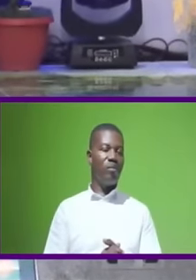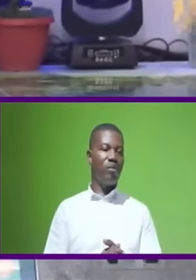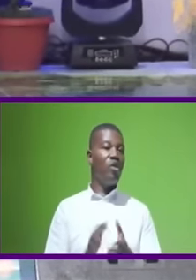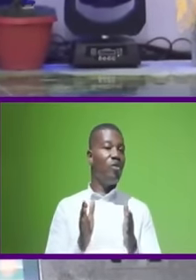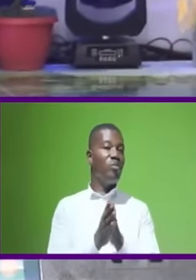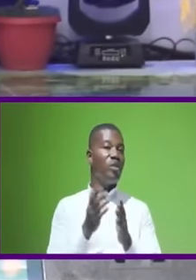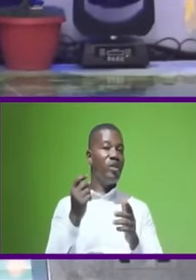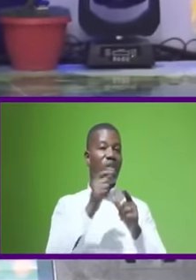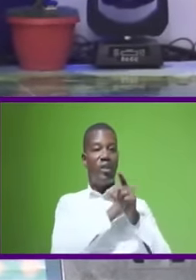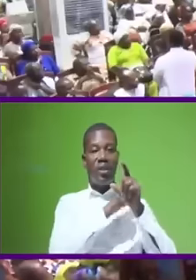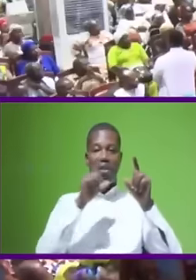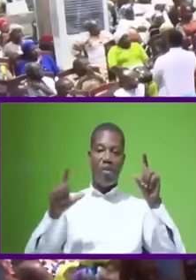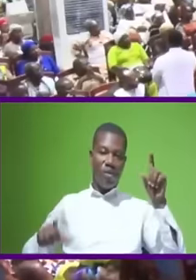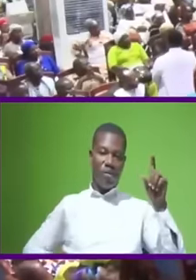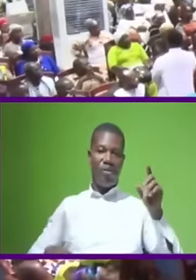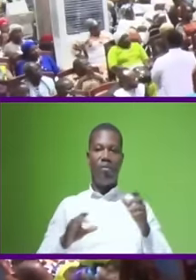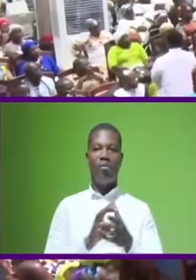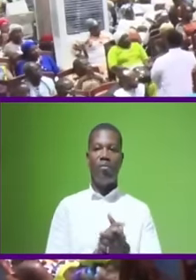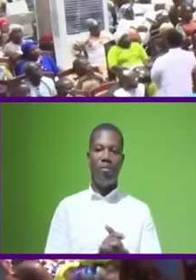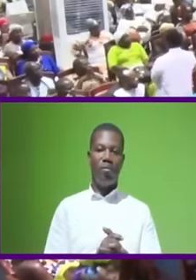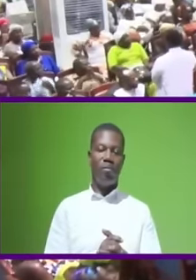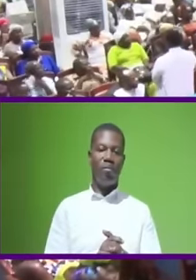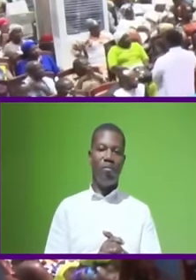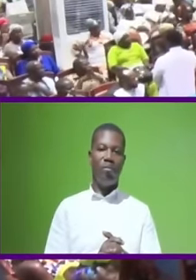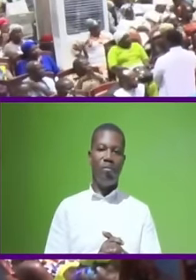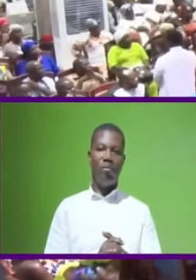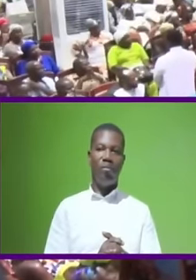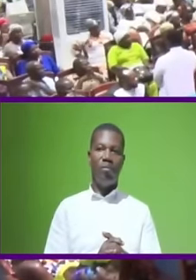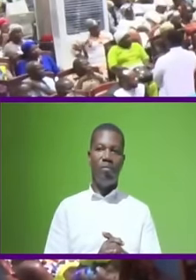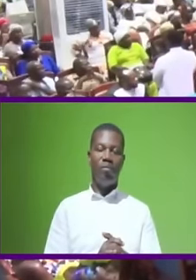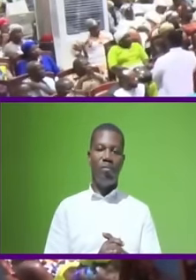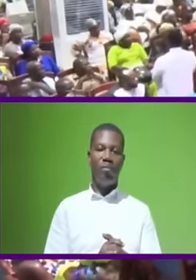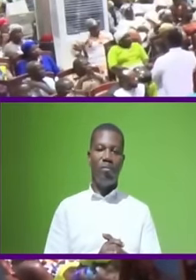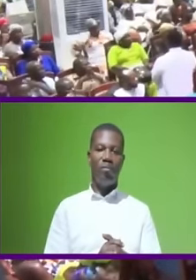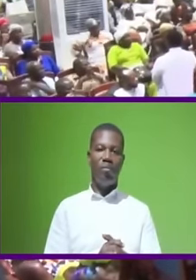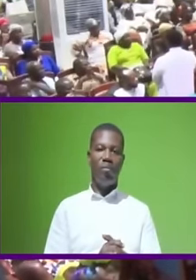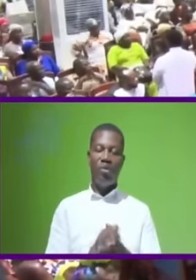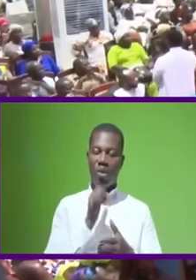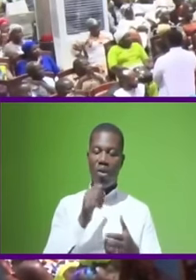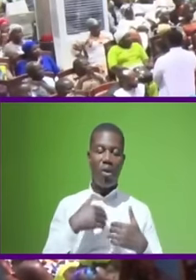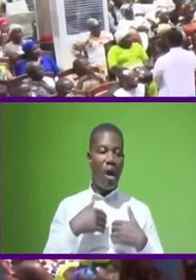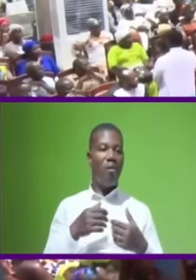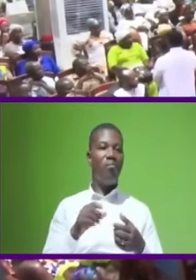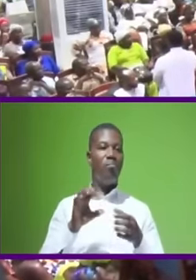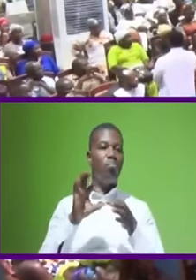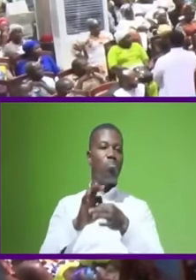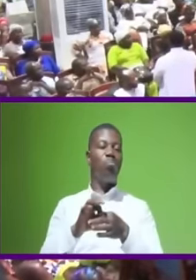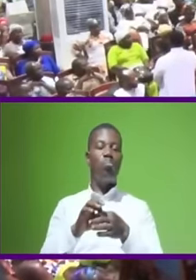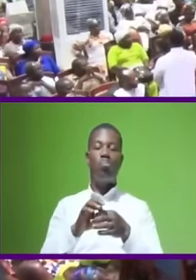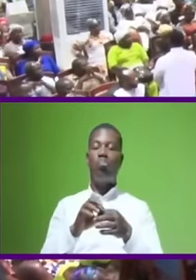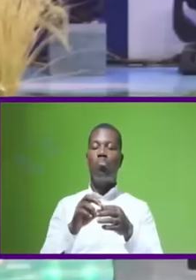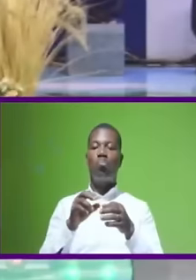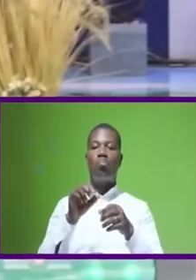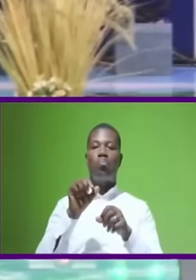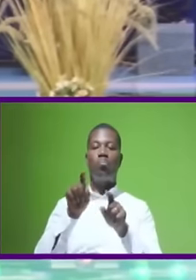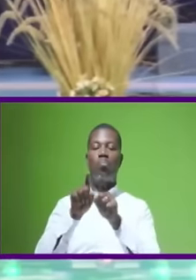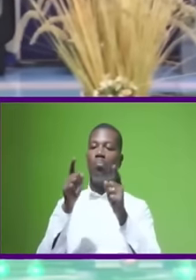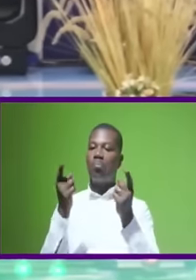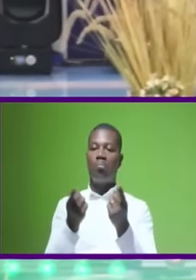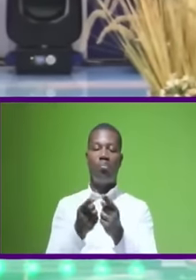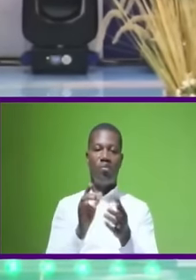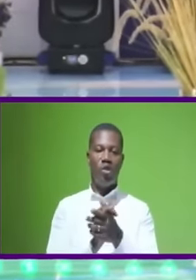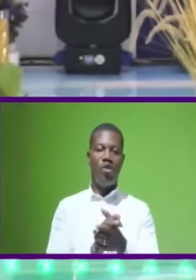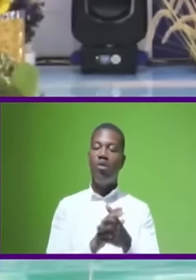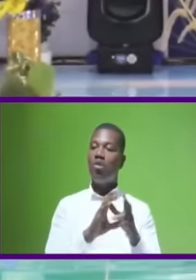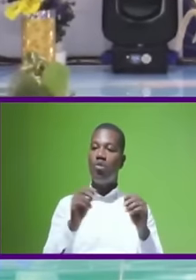praise the Lord. Hallelujah. Many joint partners. I have no joint partners. Obi